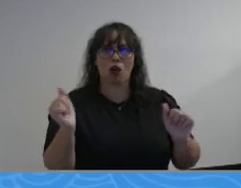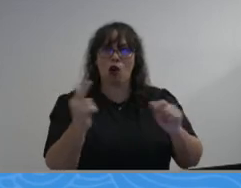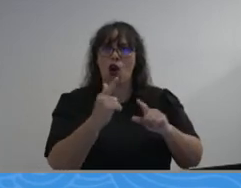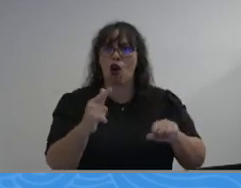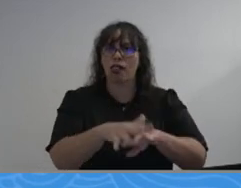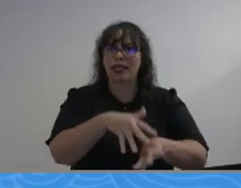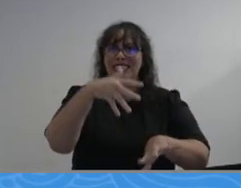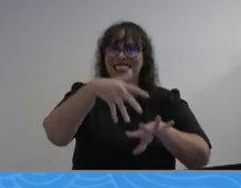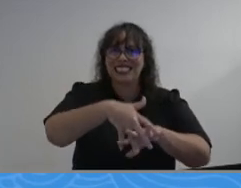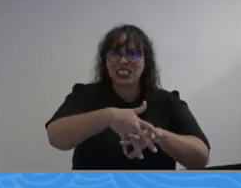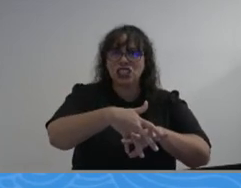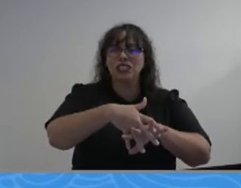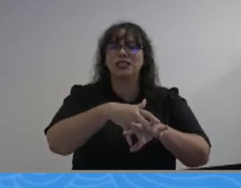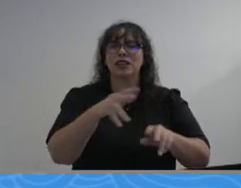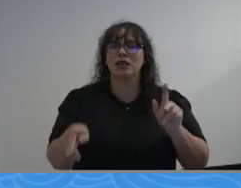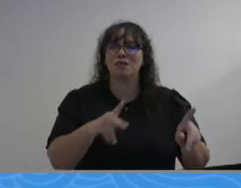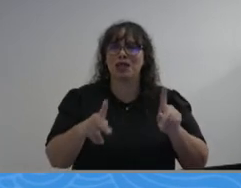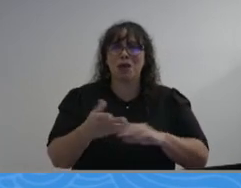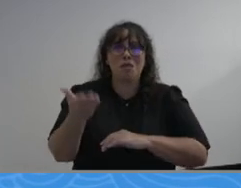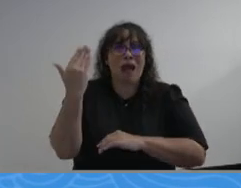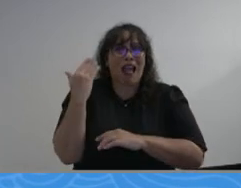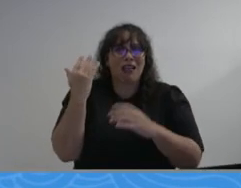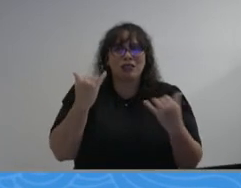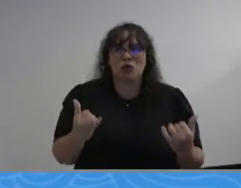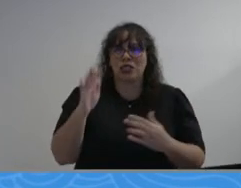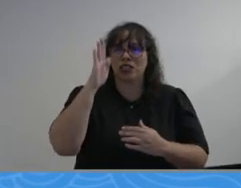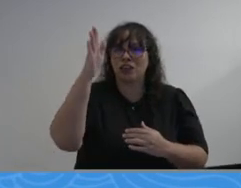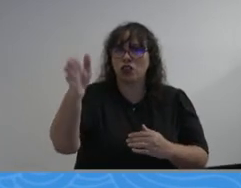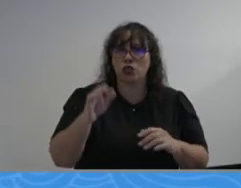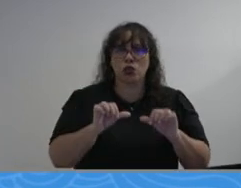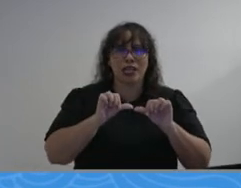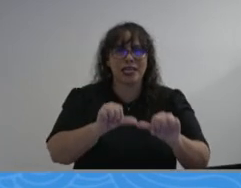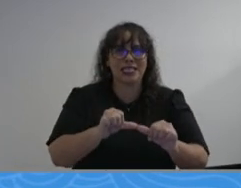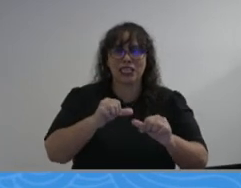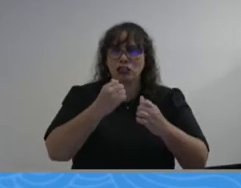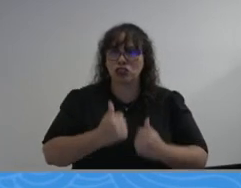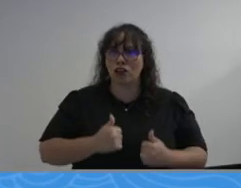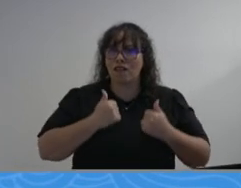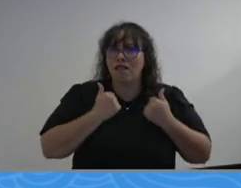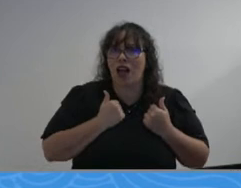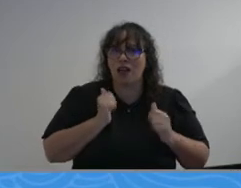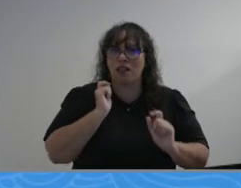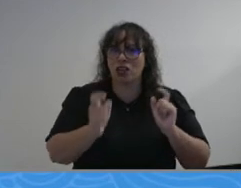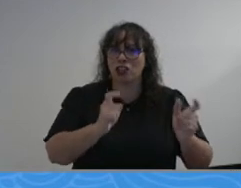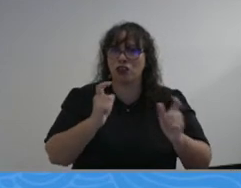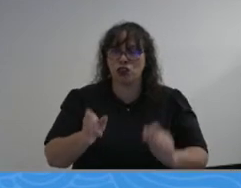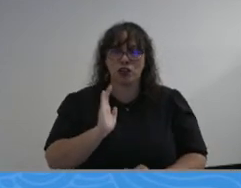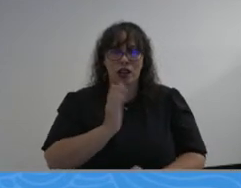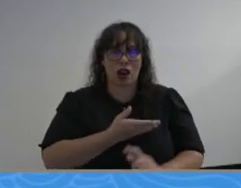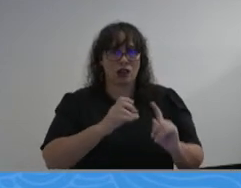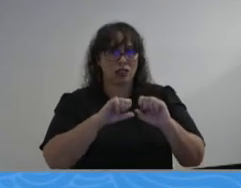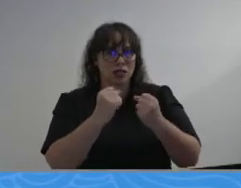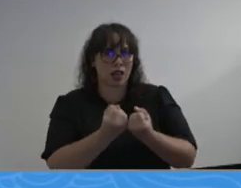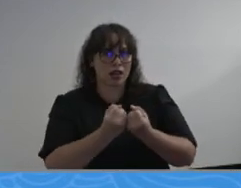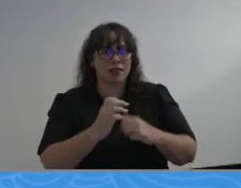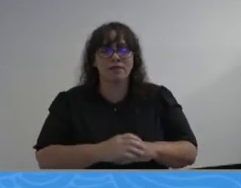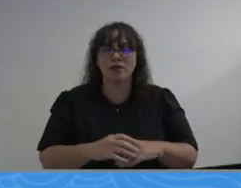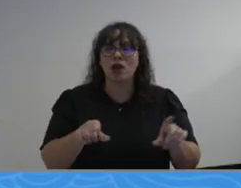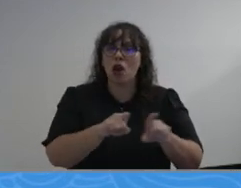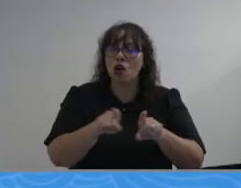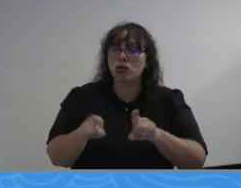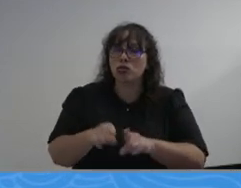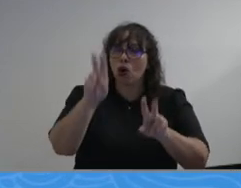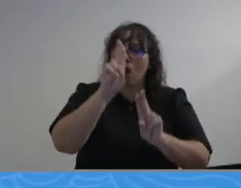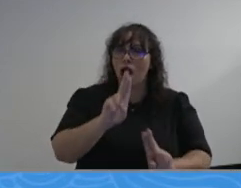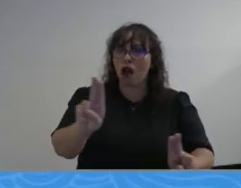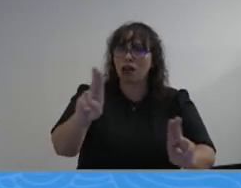people past, present, and future, and their continued survival and contributions in our society. We also honor